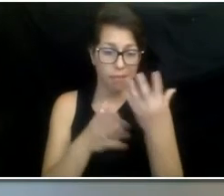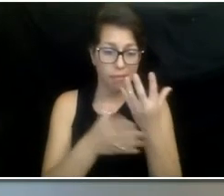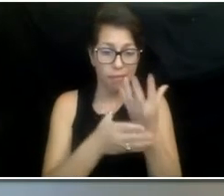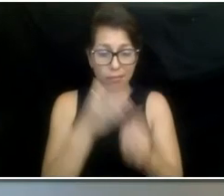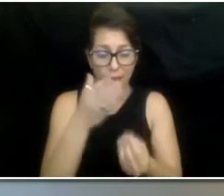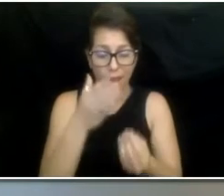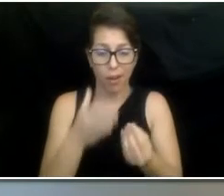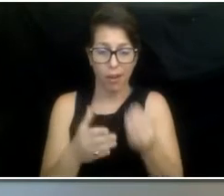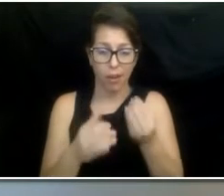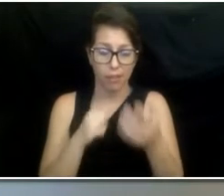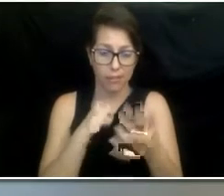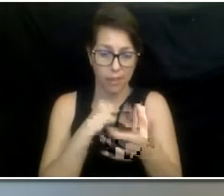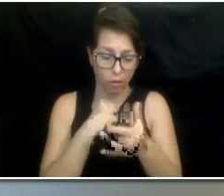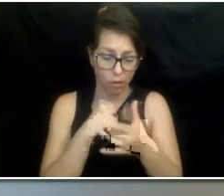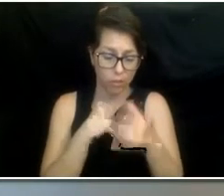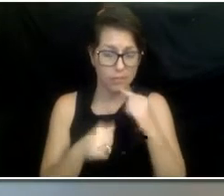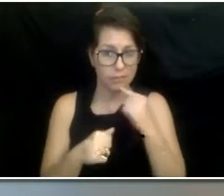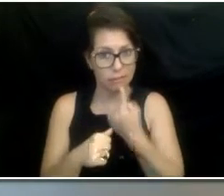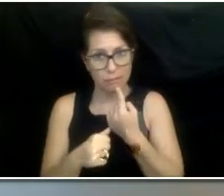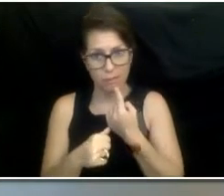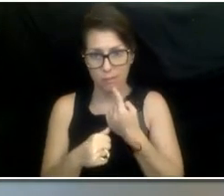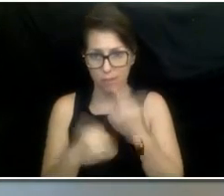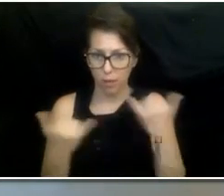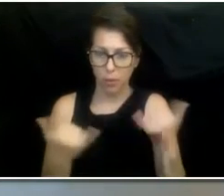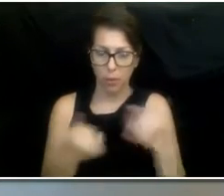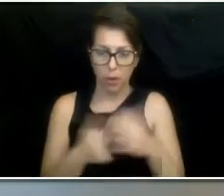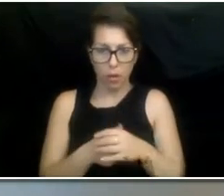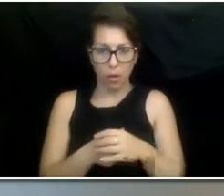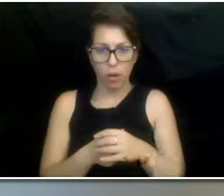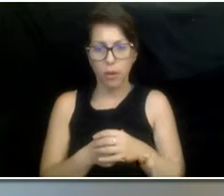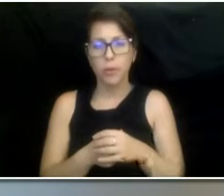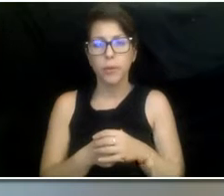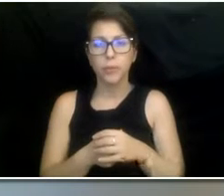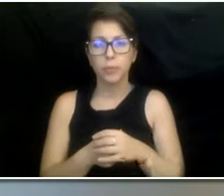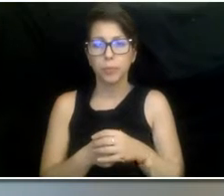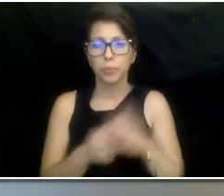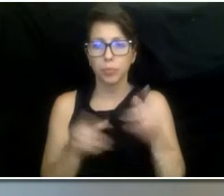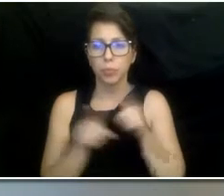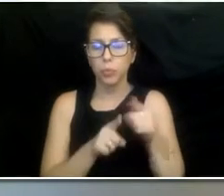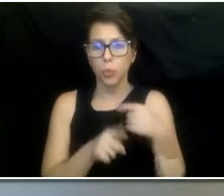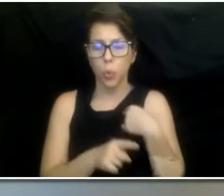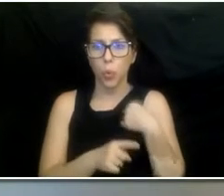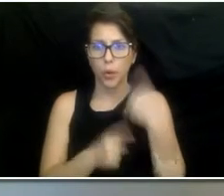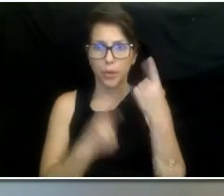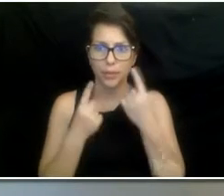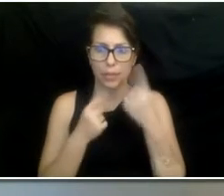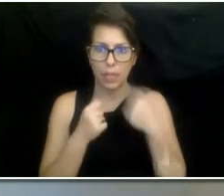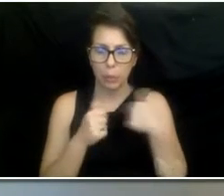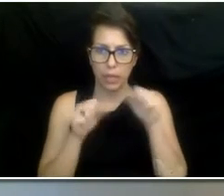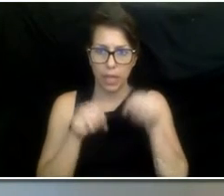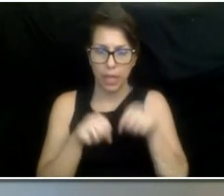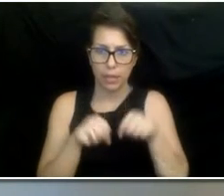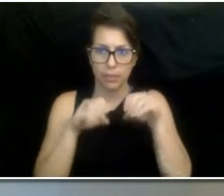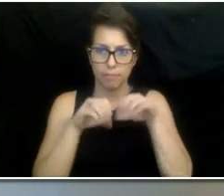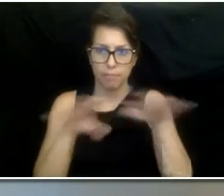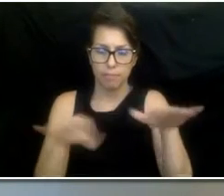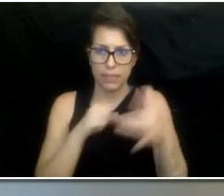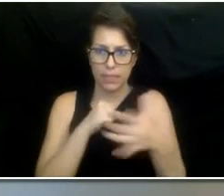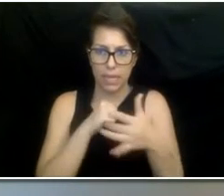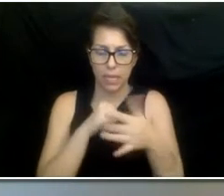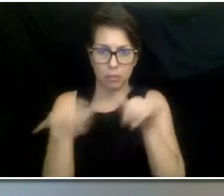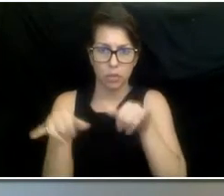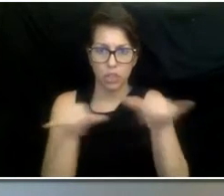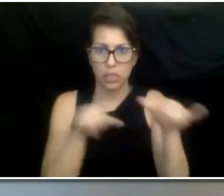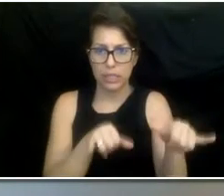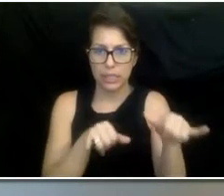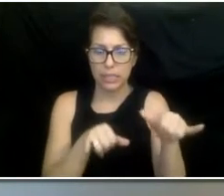tablets and internet service to Children similarly every household should have access to phone communication once upon a